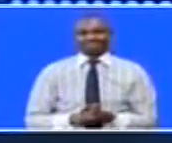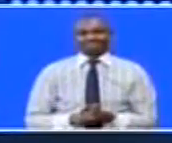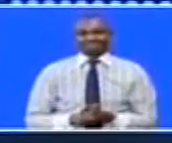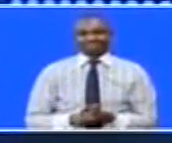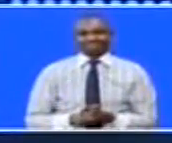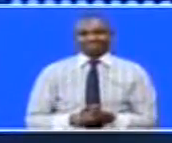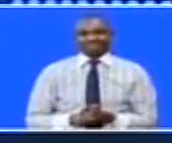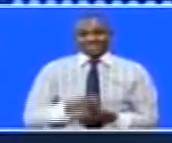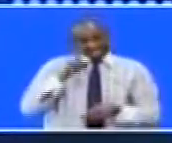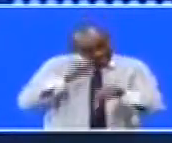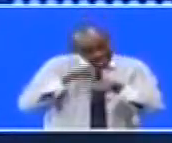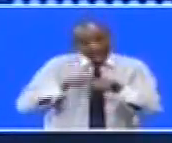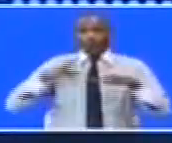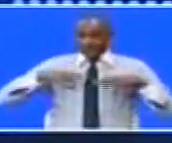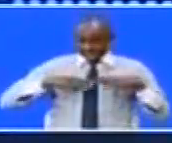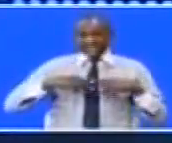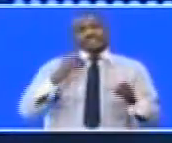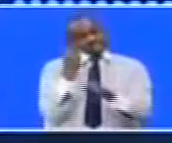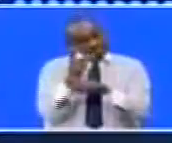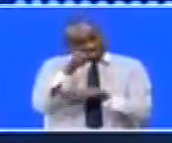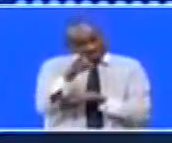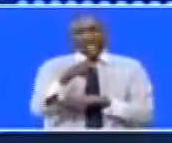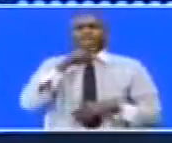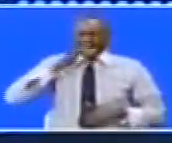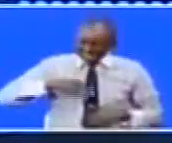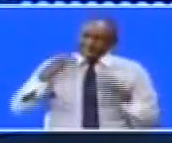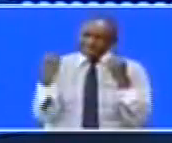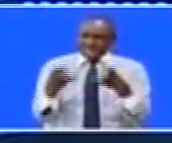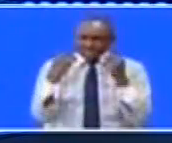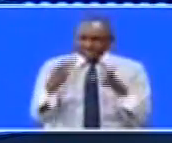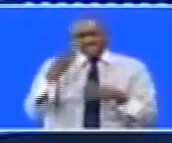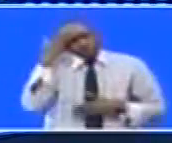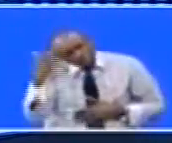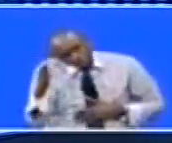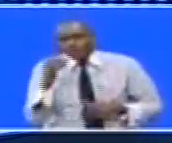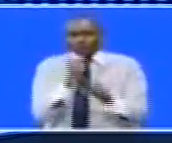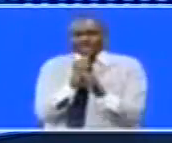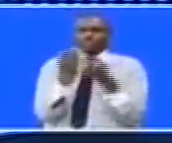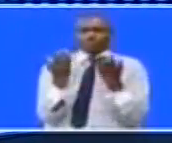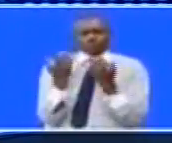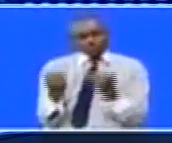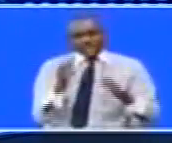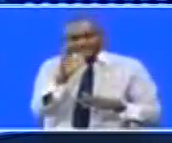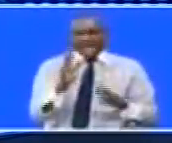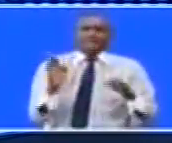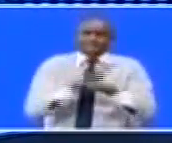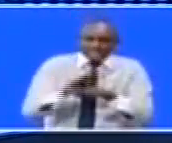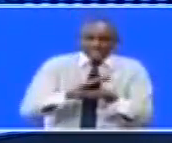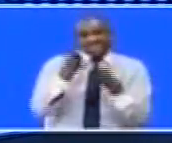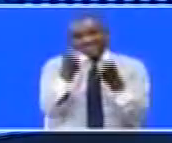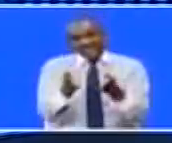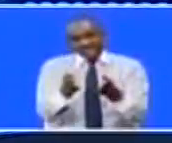So during long holidays, such as the December break, parents are often at a loss on how to ensure that their children spend their holidays in